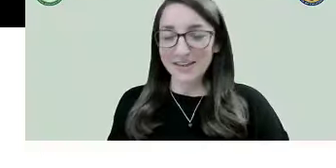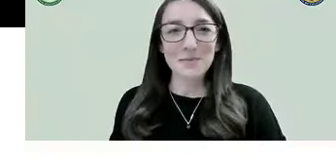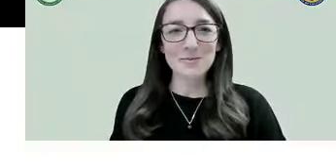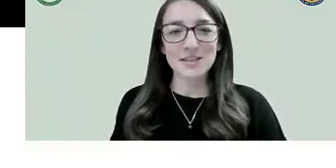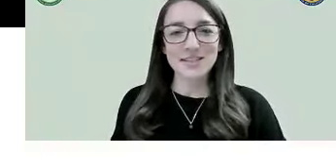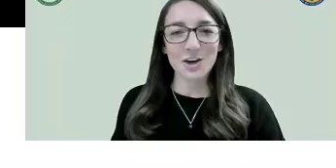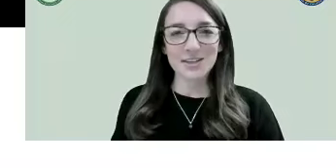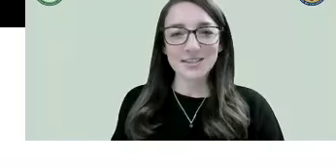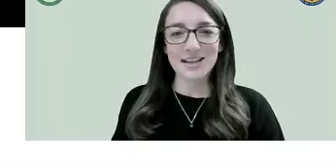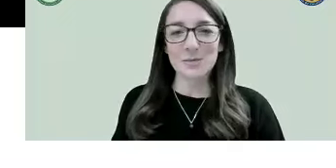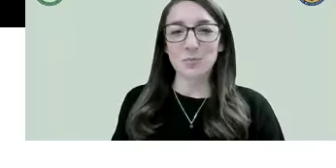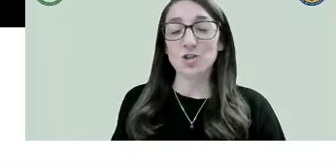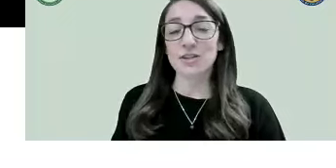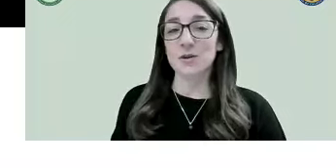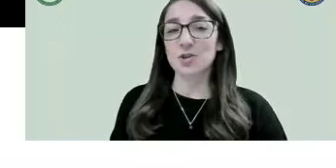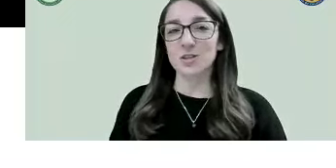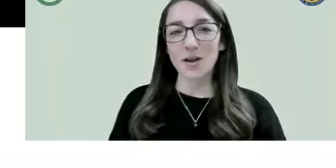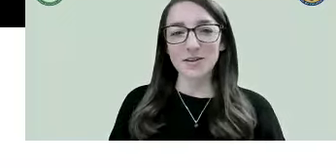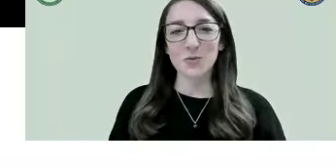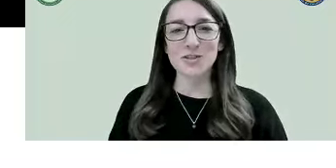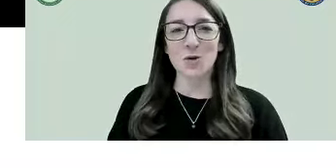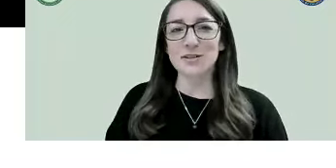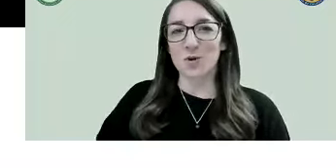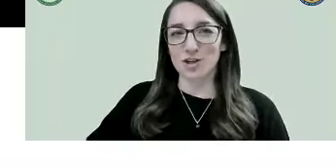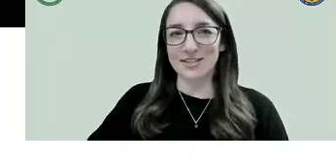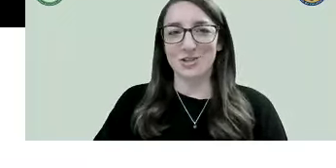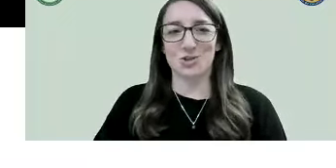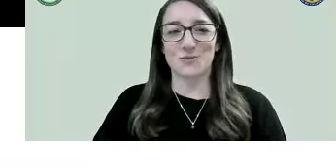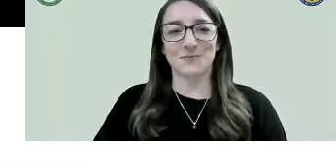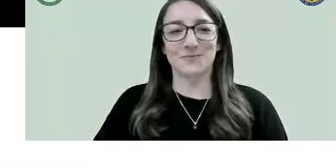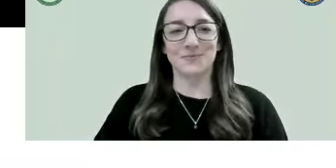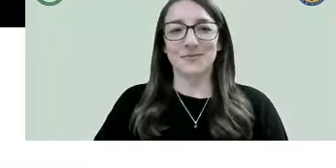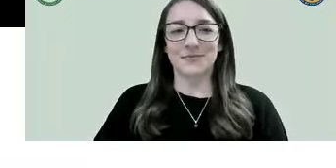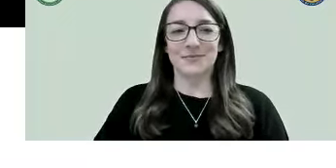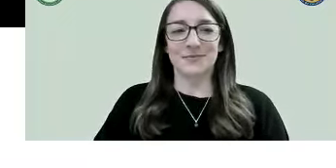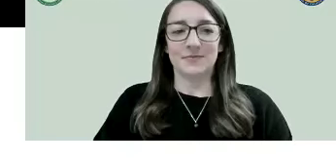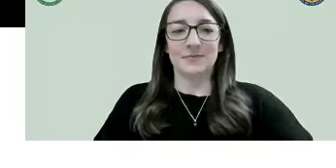Hi, everybody. My name is Lindsay Curtis, and I'm a Project Specialist 1 with SCOE's Project Teach.